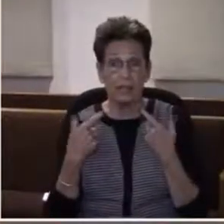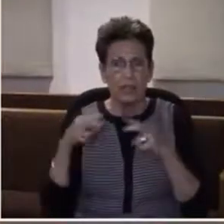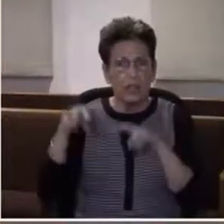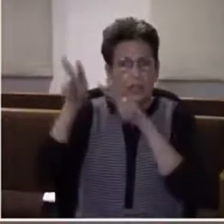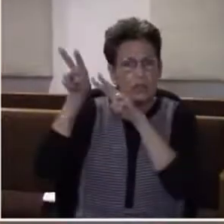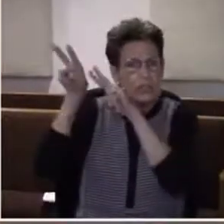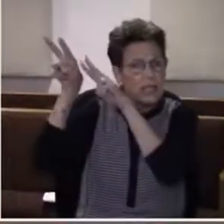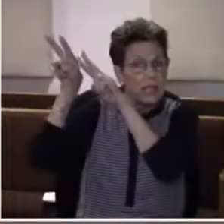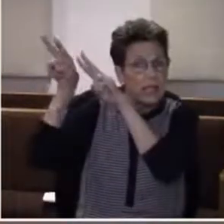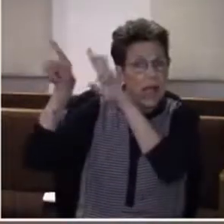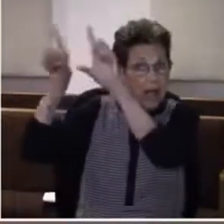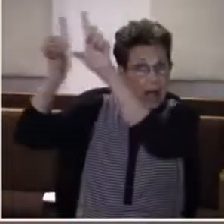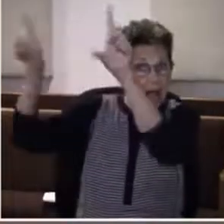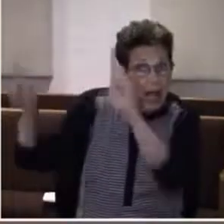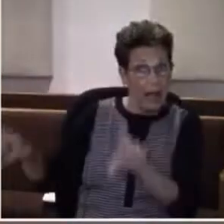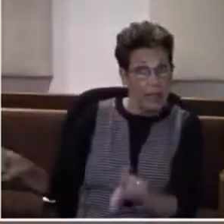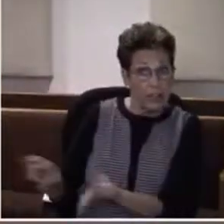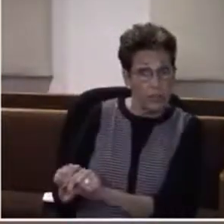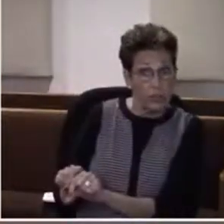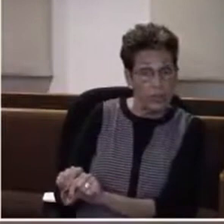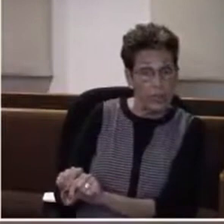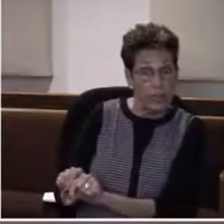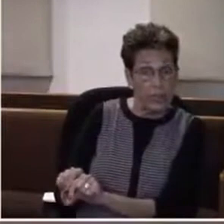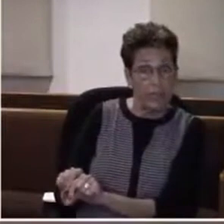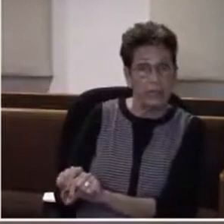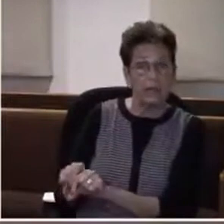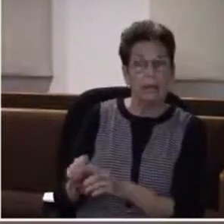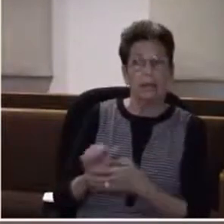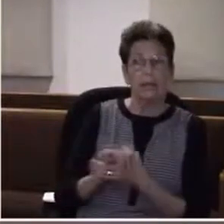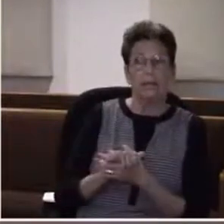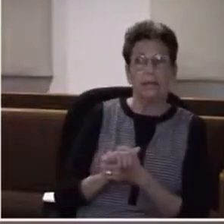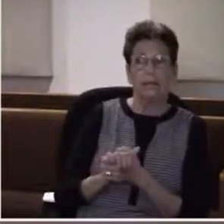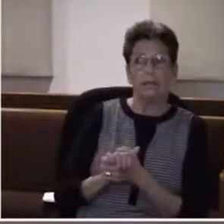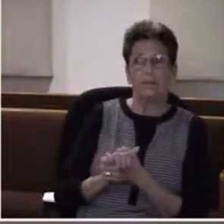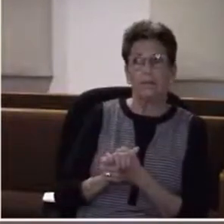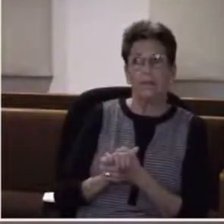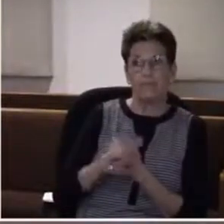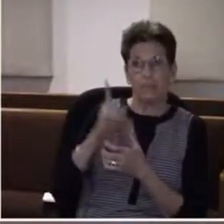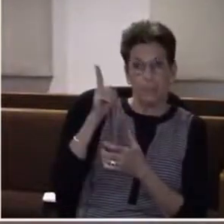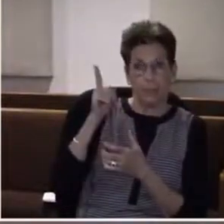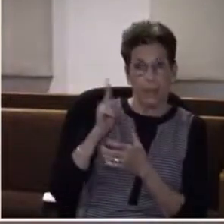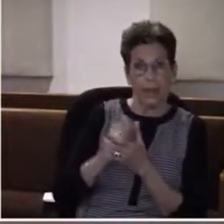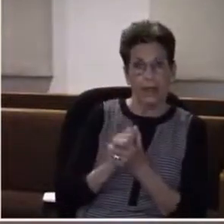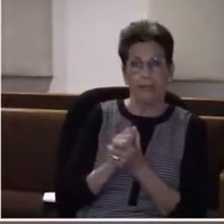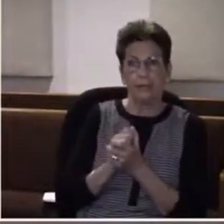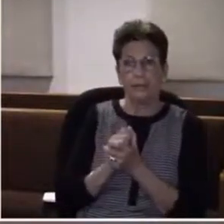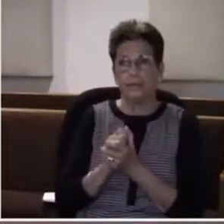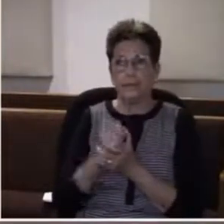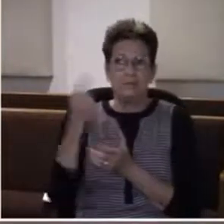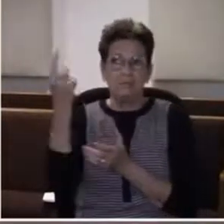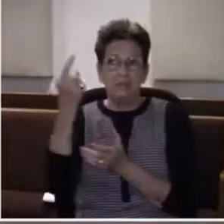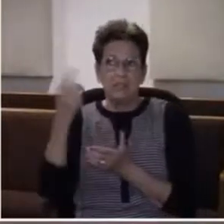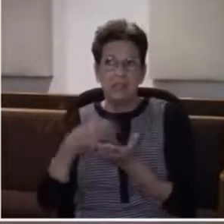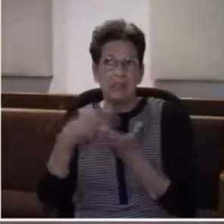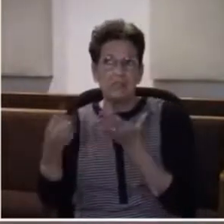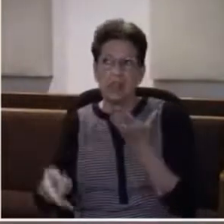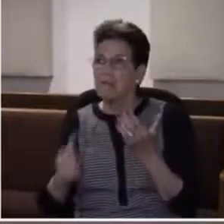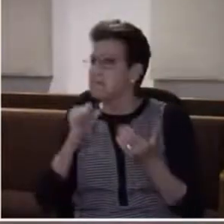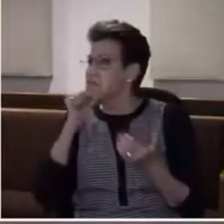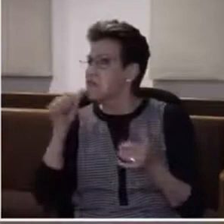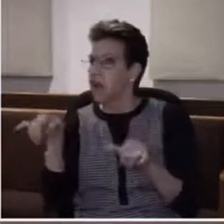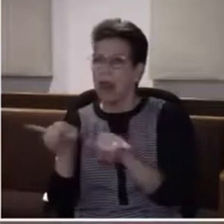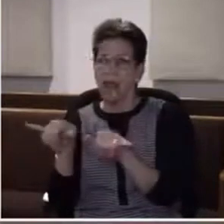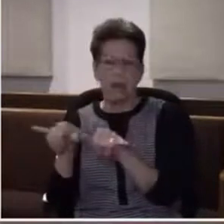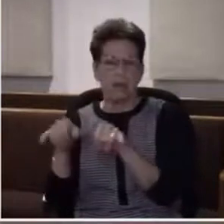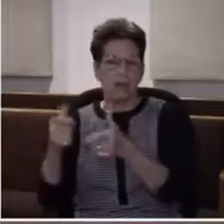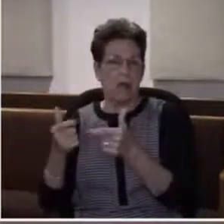single failure does not equal a lifetime of failure. People have to deal with failure in all walks of life.